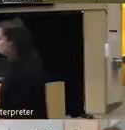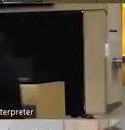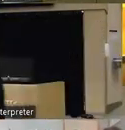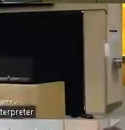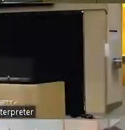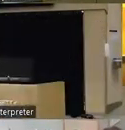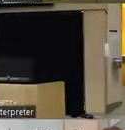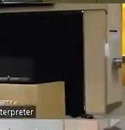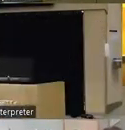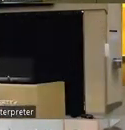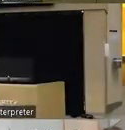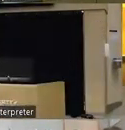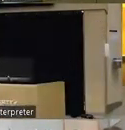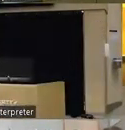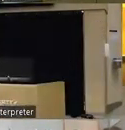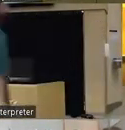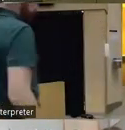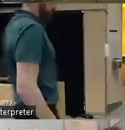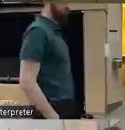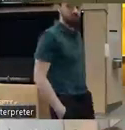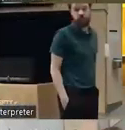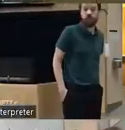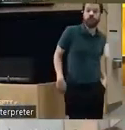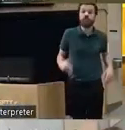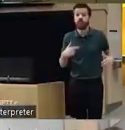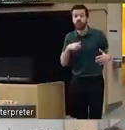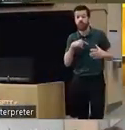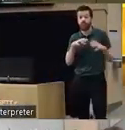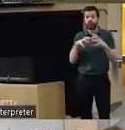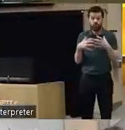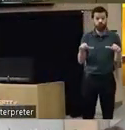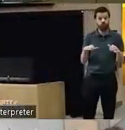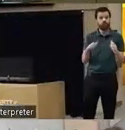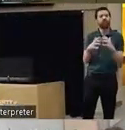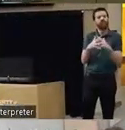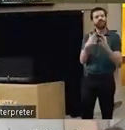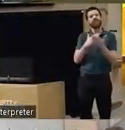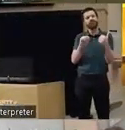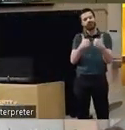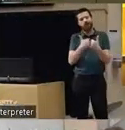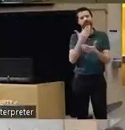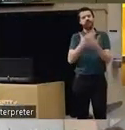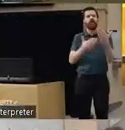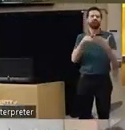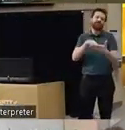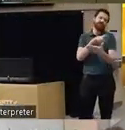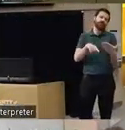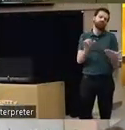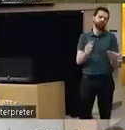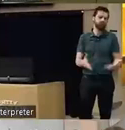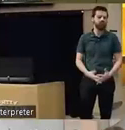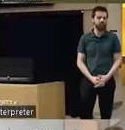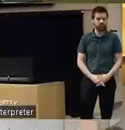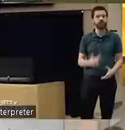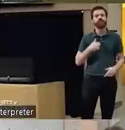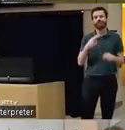So I wanted to point out, as a group doing this implementation, some of the challenges and criticism that we've reached. As I've mentioned several